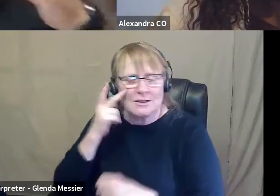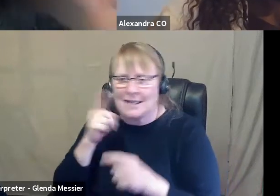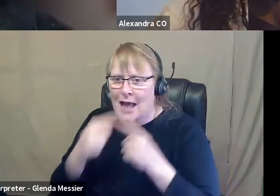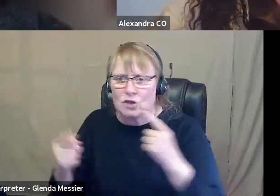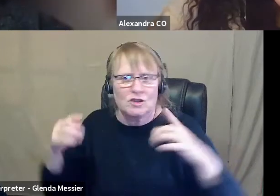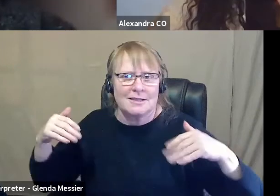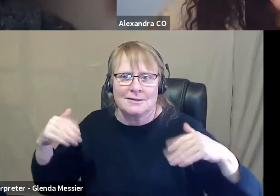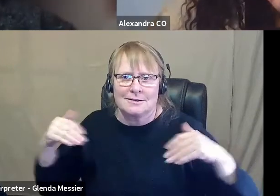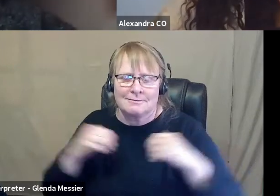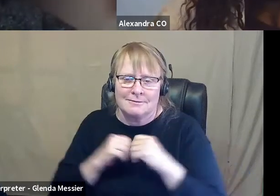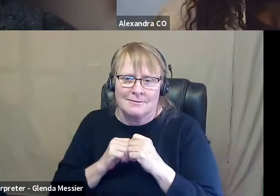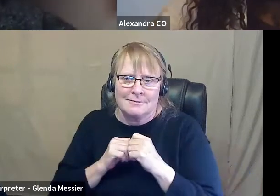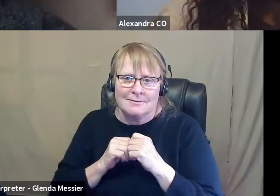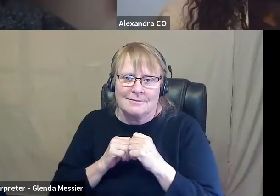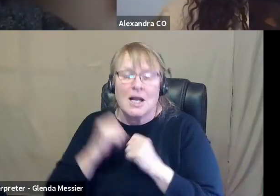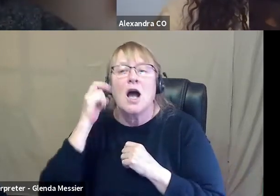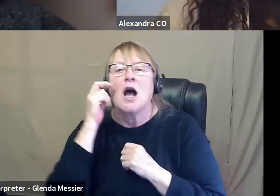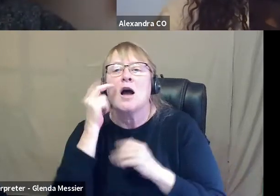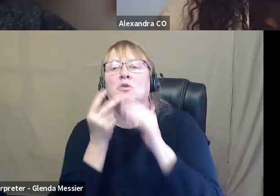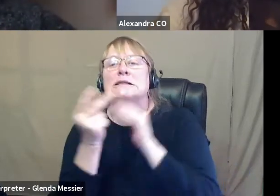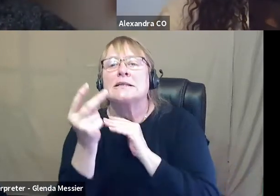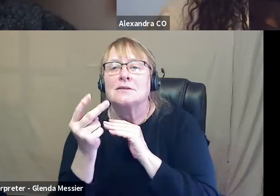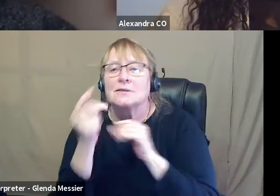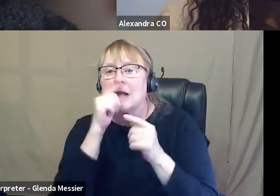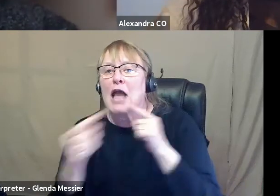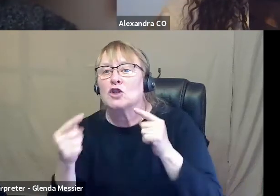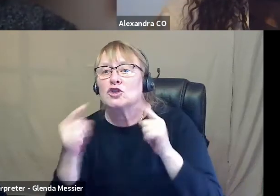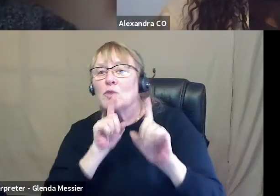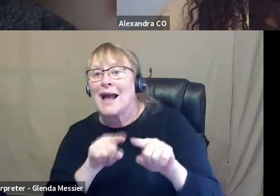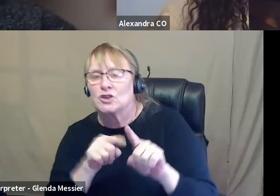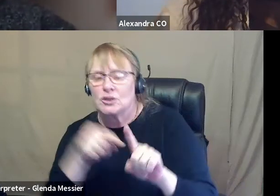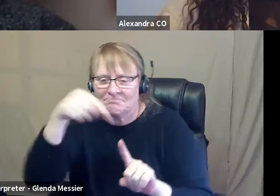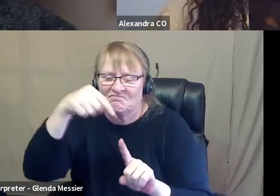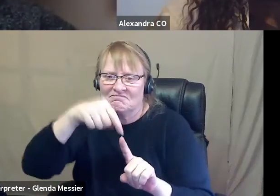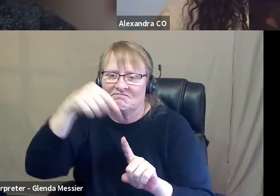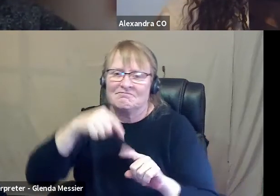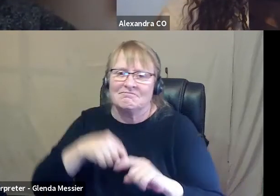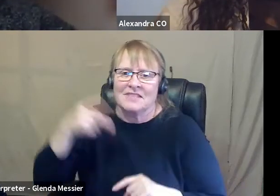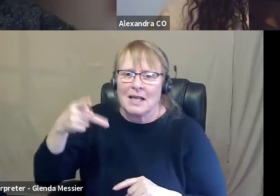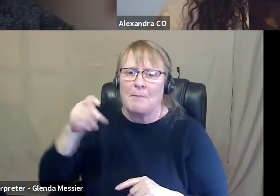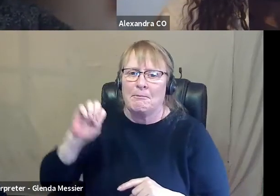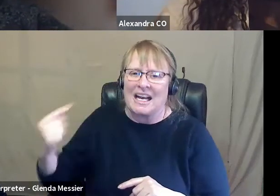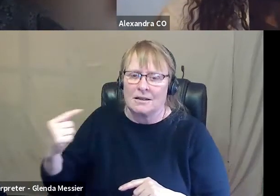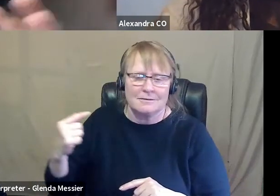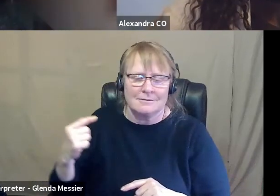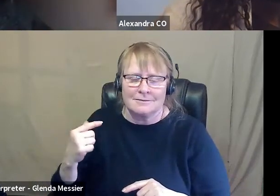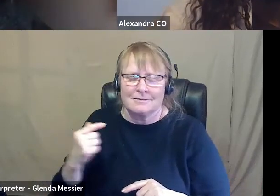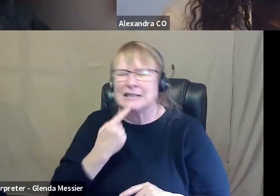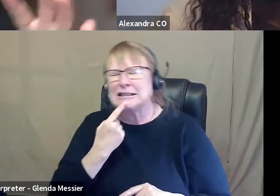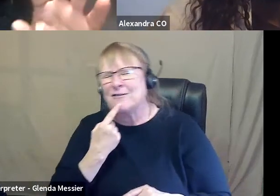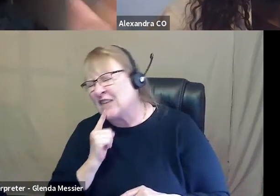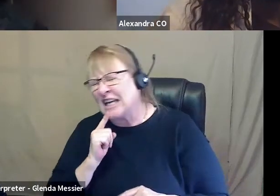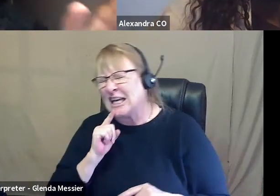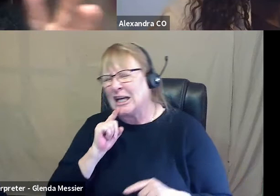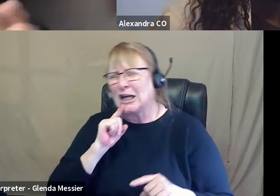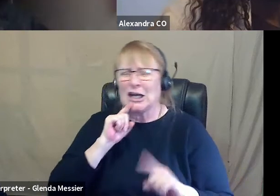of the triggers if people get an allergic reaction. It is exceedingly rare to have a severe allergic reaction. So what we're telling